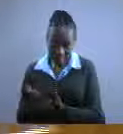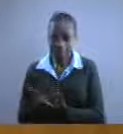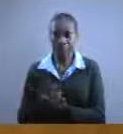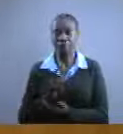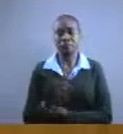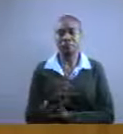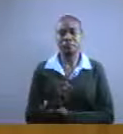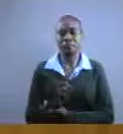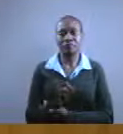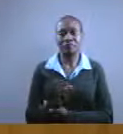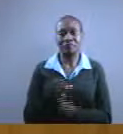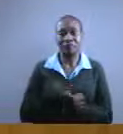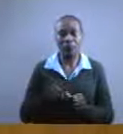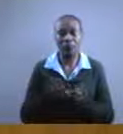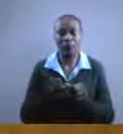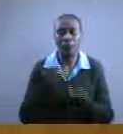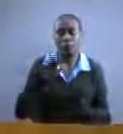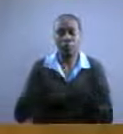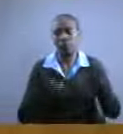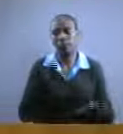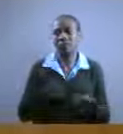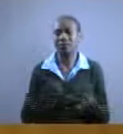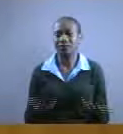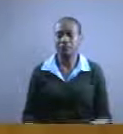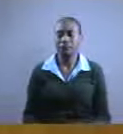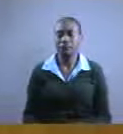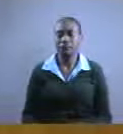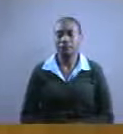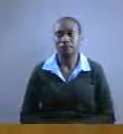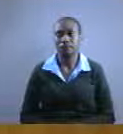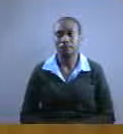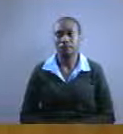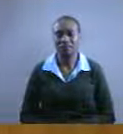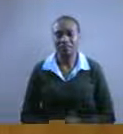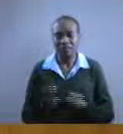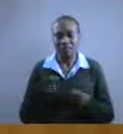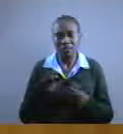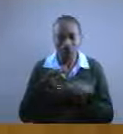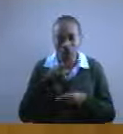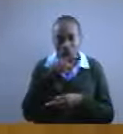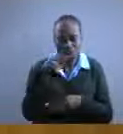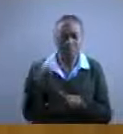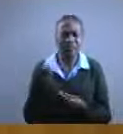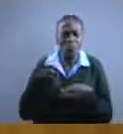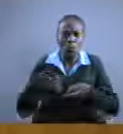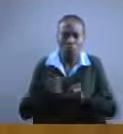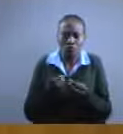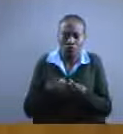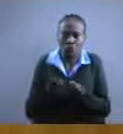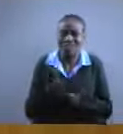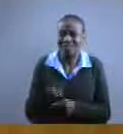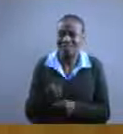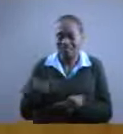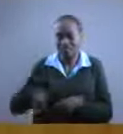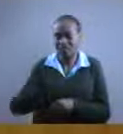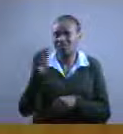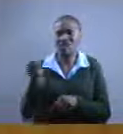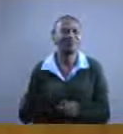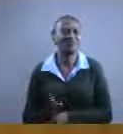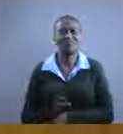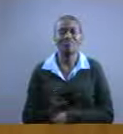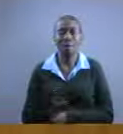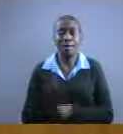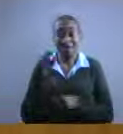of destabilization. There is no uniqueness to the South African problem. What is making it a